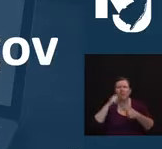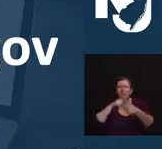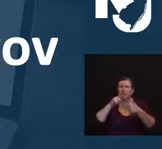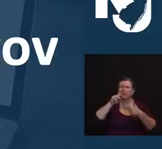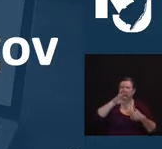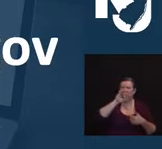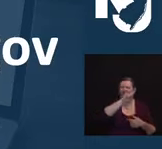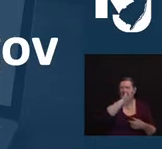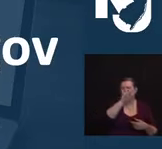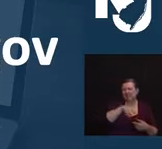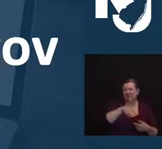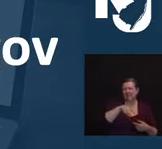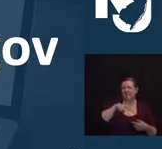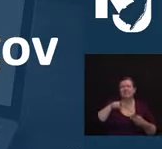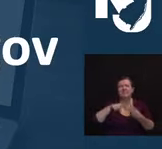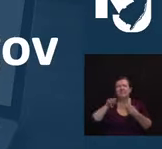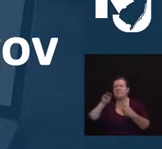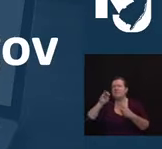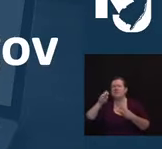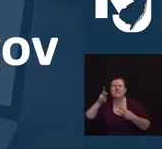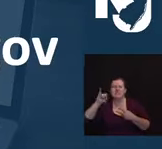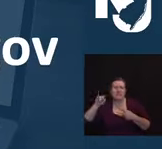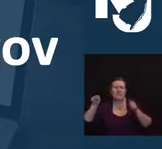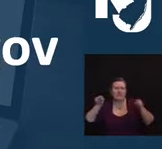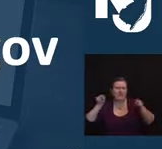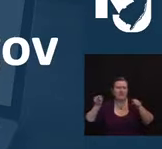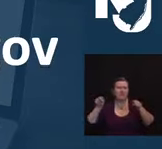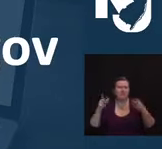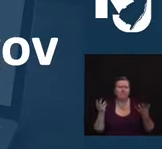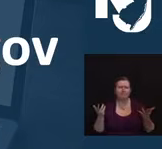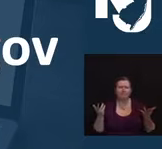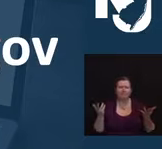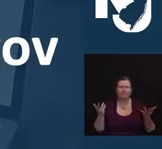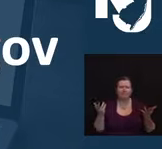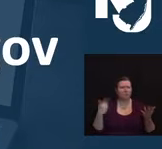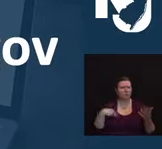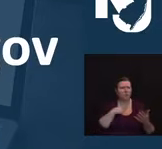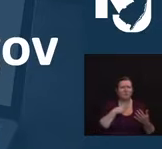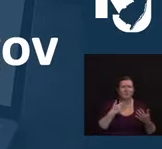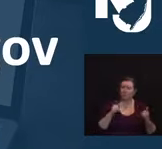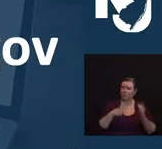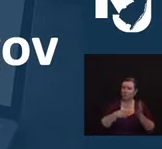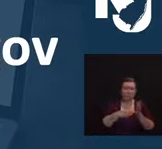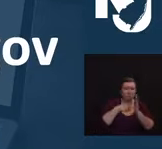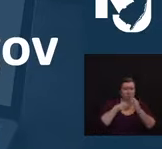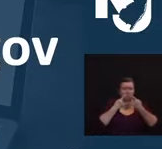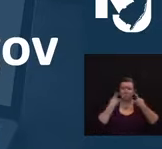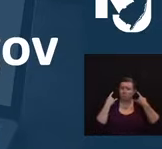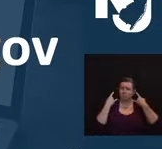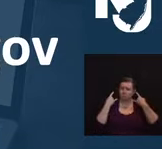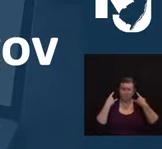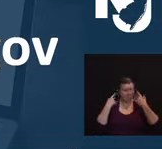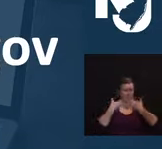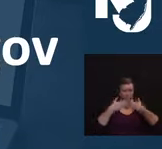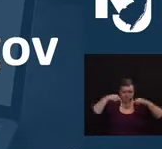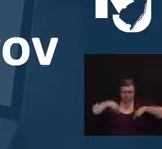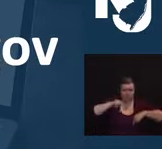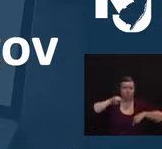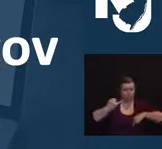mask mandate remains in effect and will continue to be enforced. We will continue to move